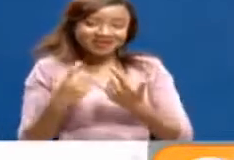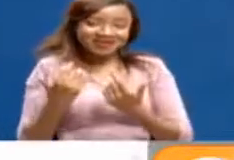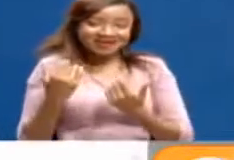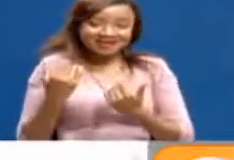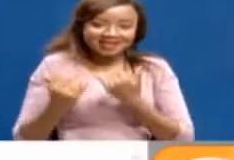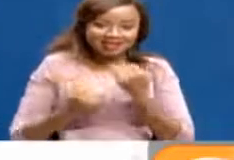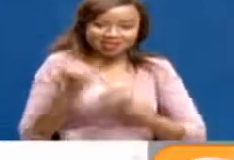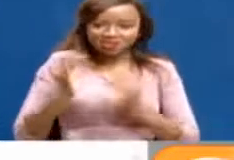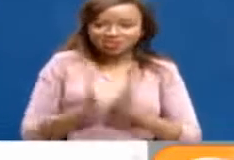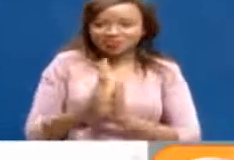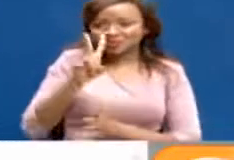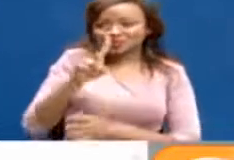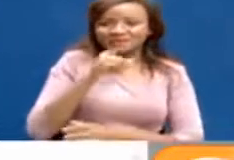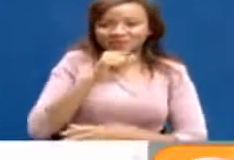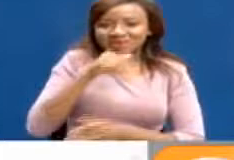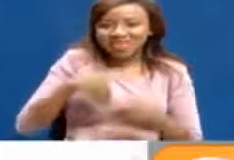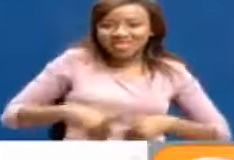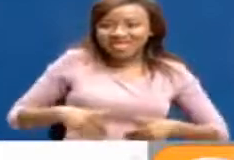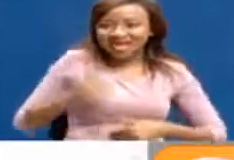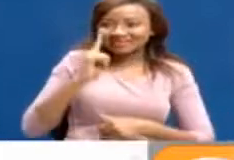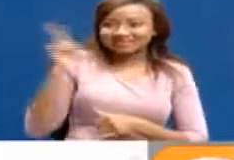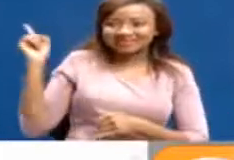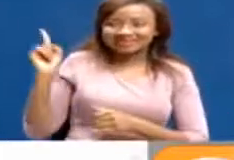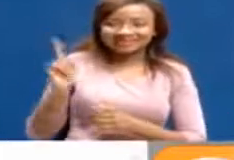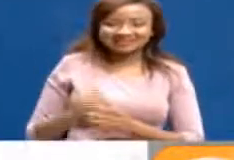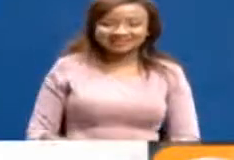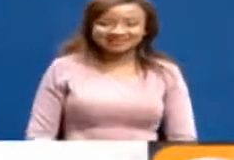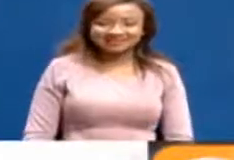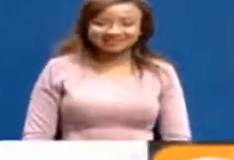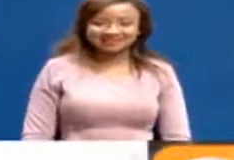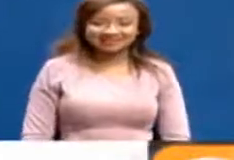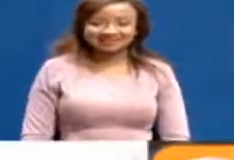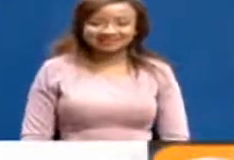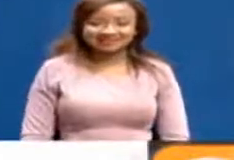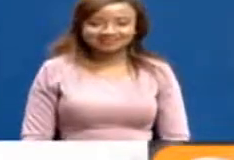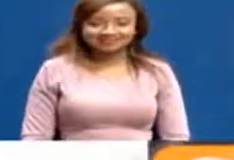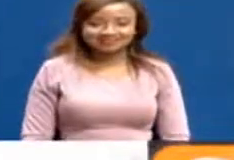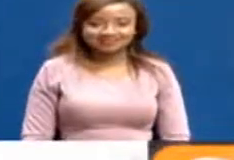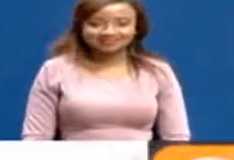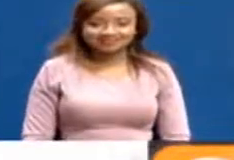young men. Take a look at this, if you will, Senator. Yeah.